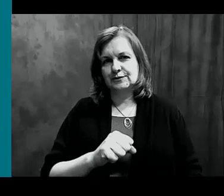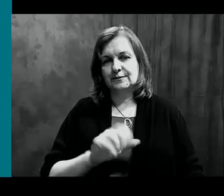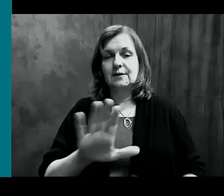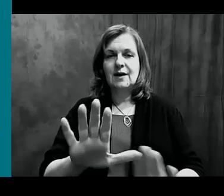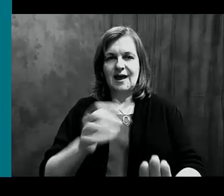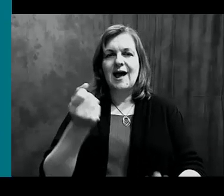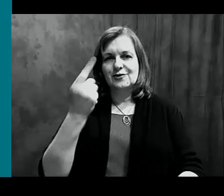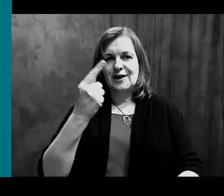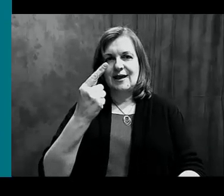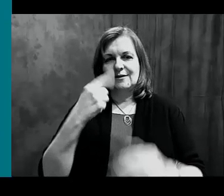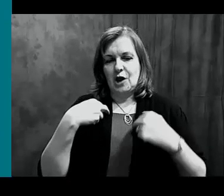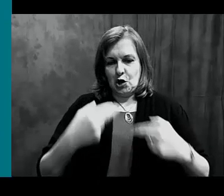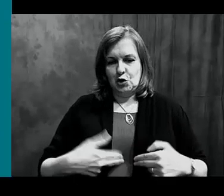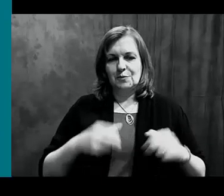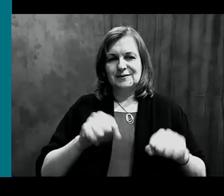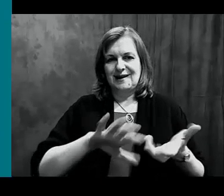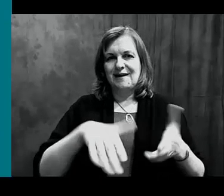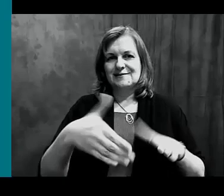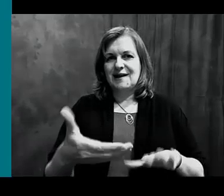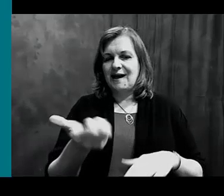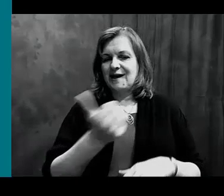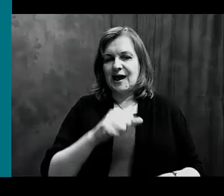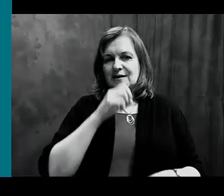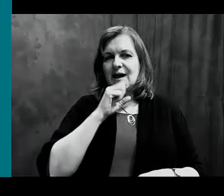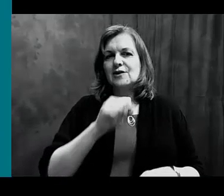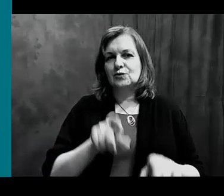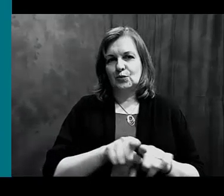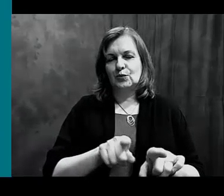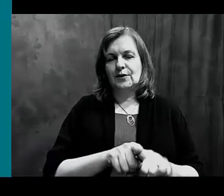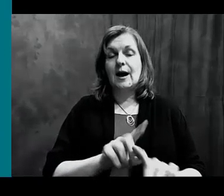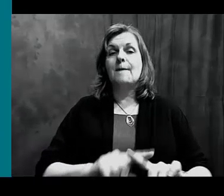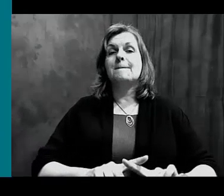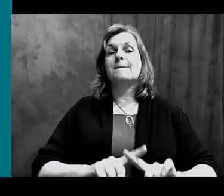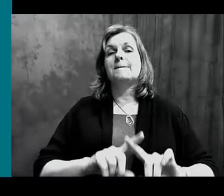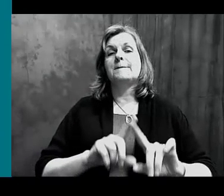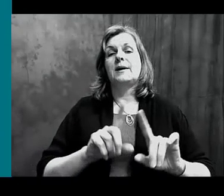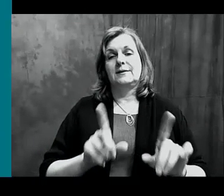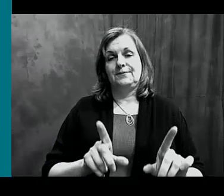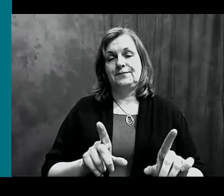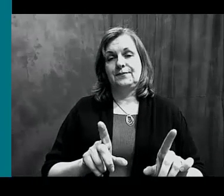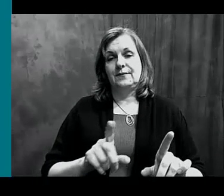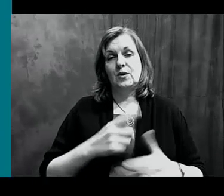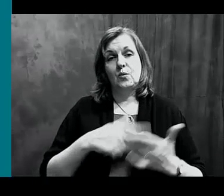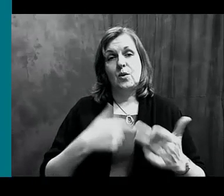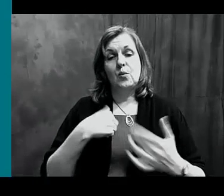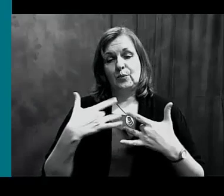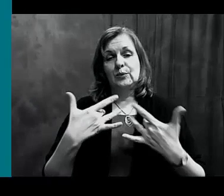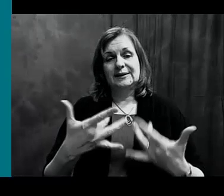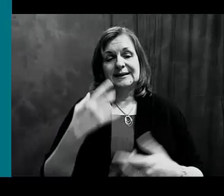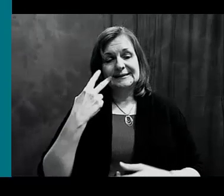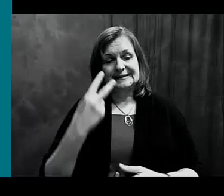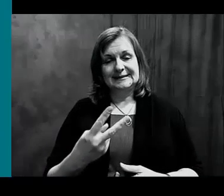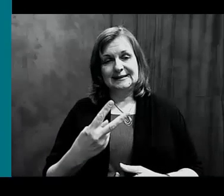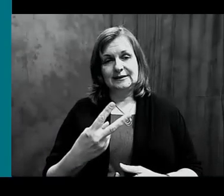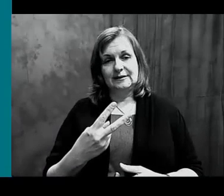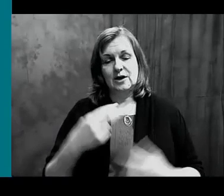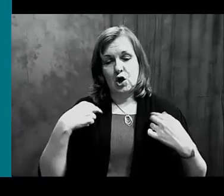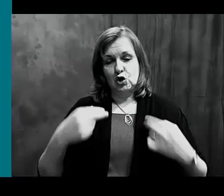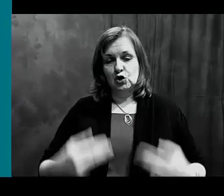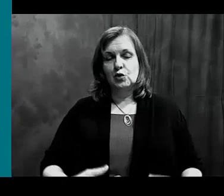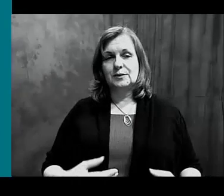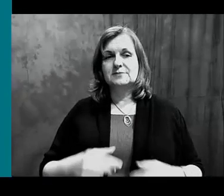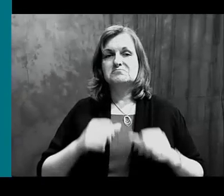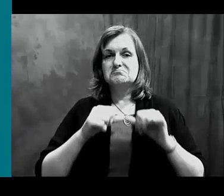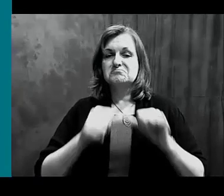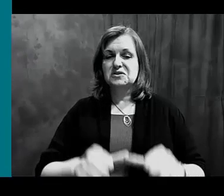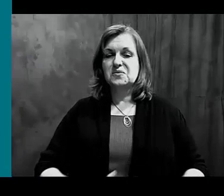potential to die at any age. Now, I understand humans have the potential to die at any age as well. However, what we typically see is